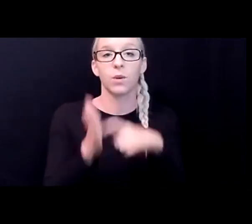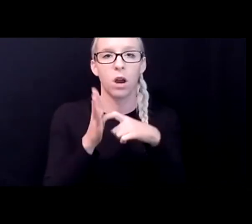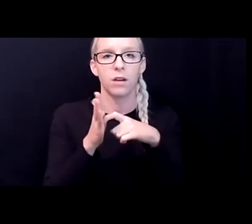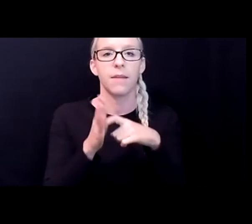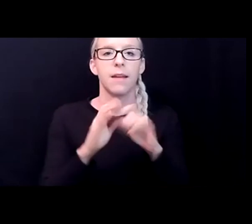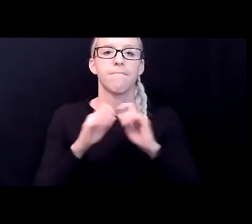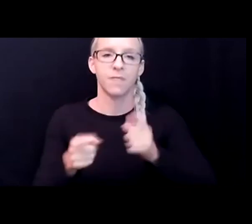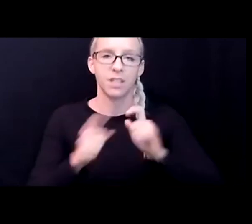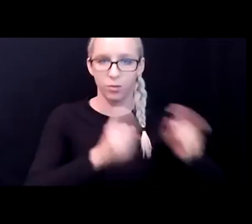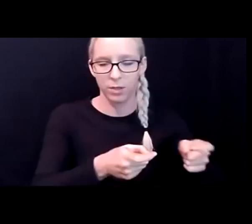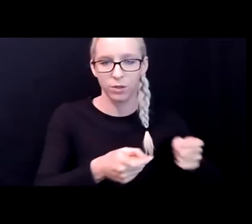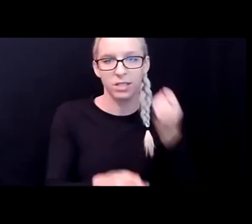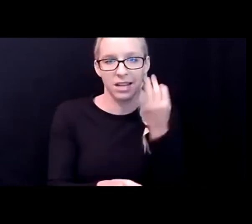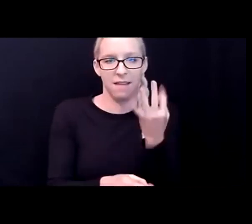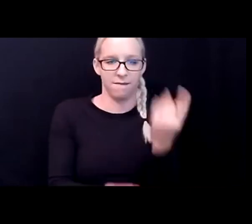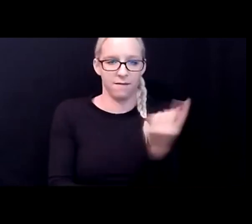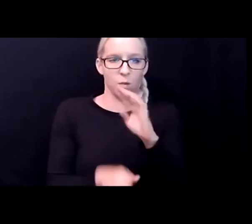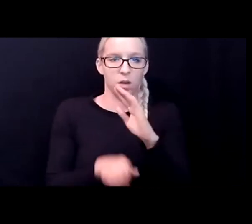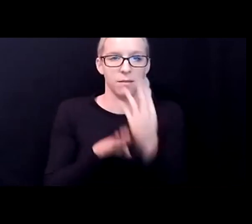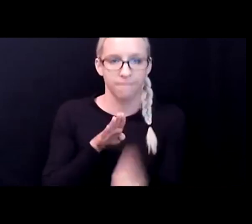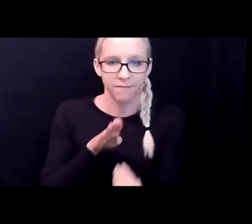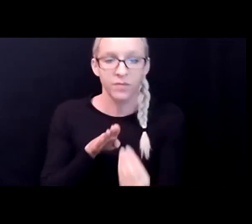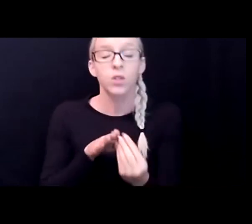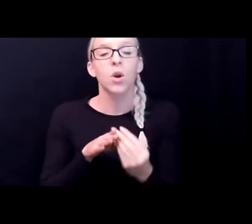death. So there may be a benefit to making a trust a